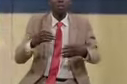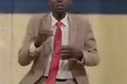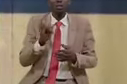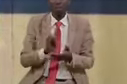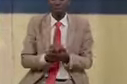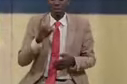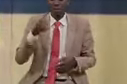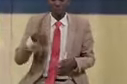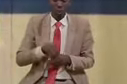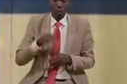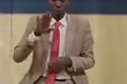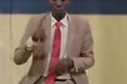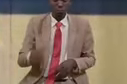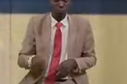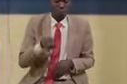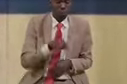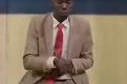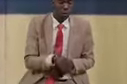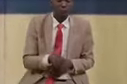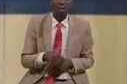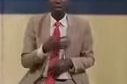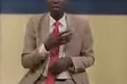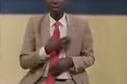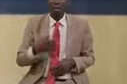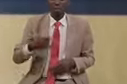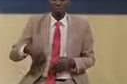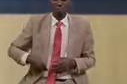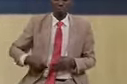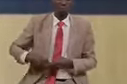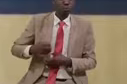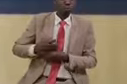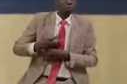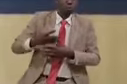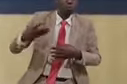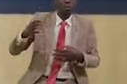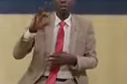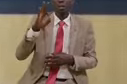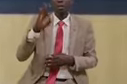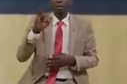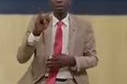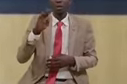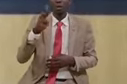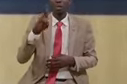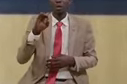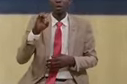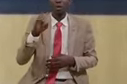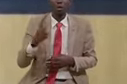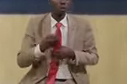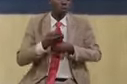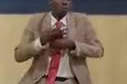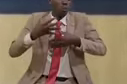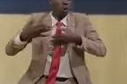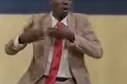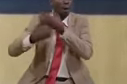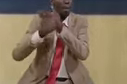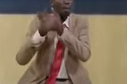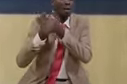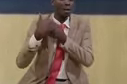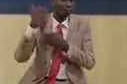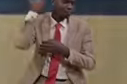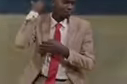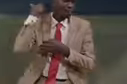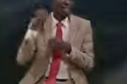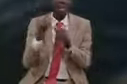legs and the hernia and the fibroid and the hunchback, everything that should not